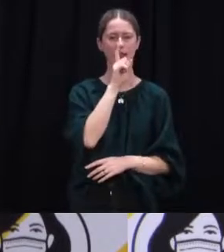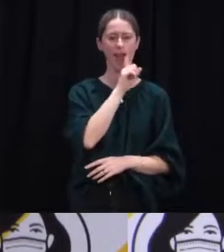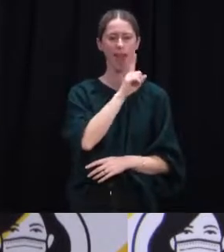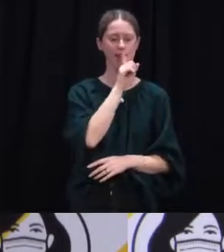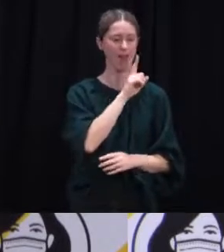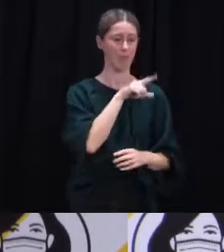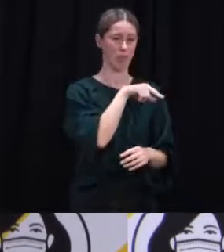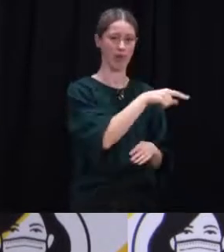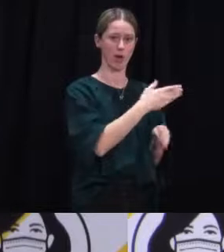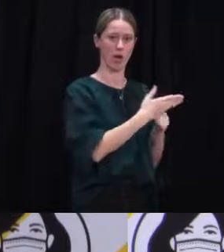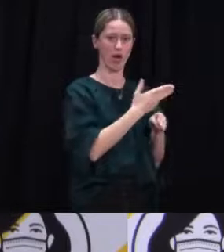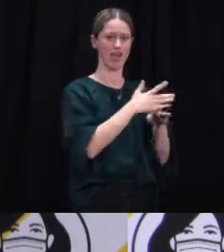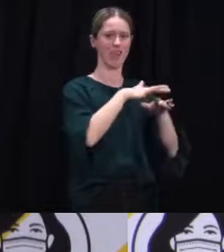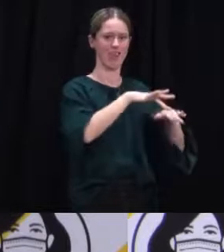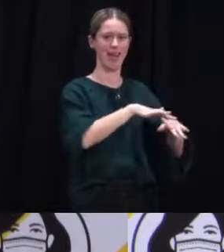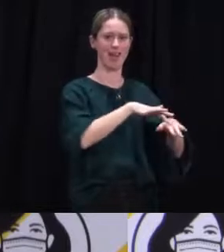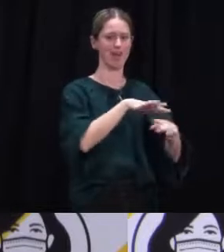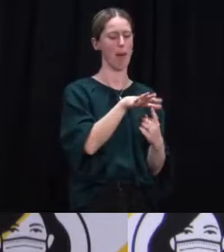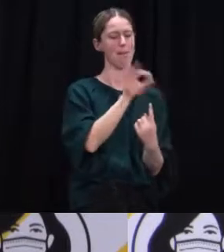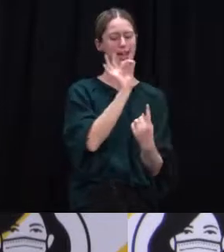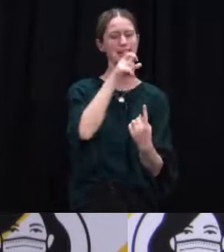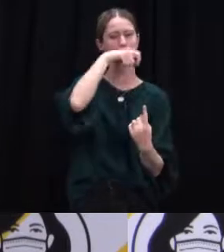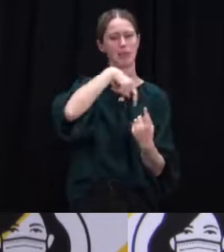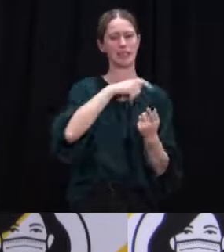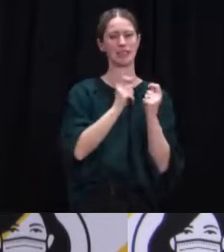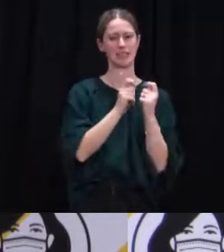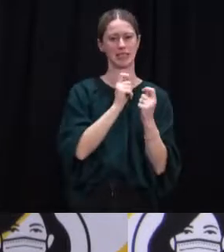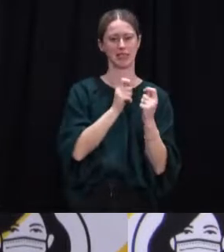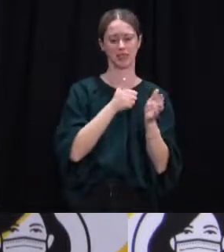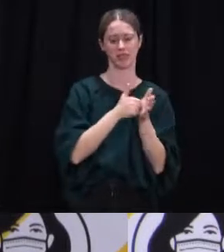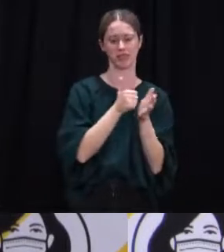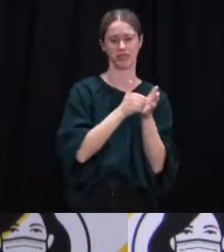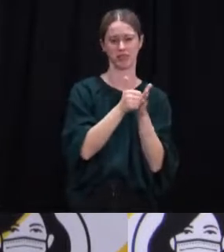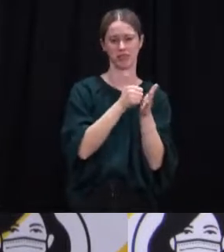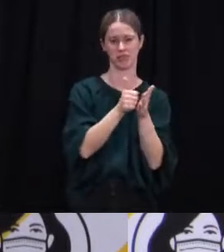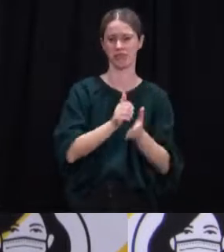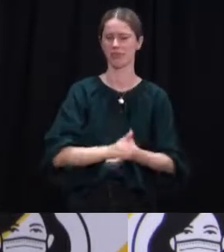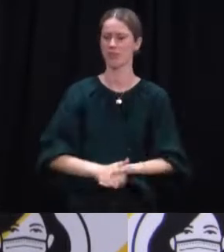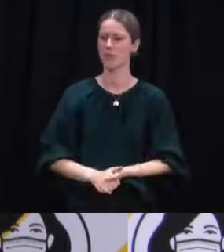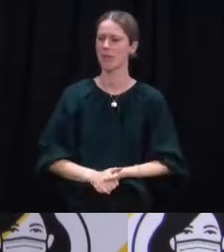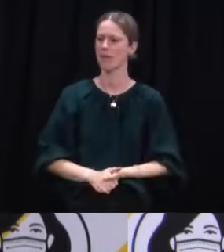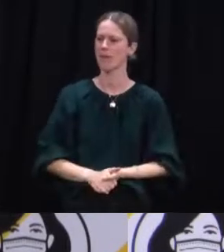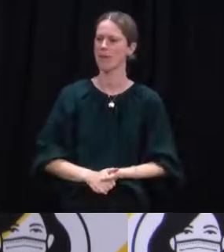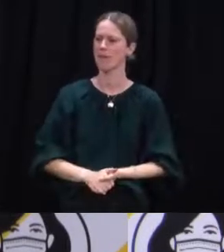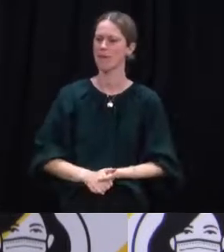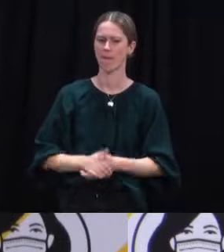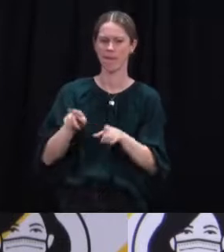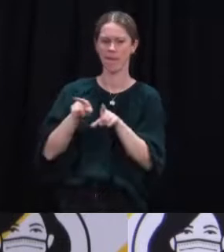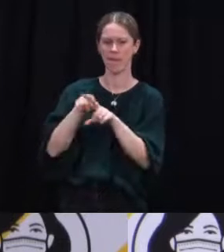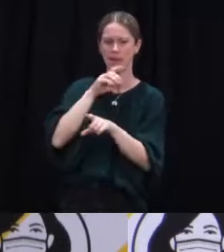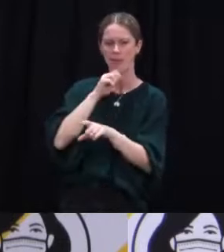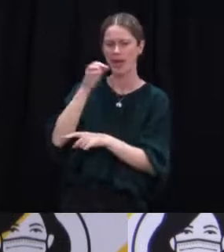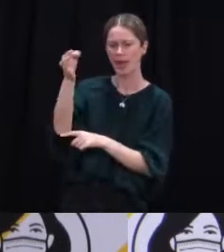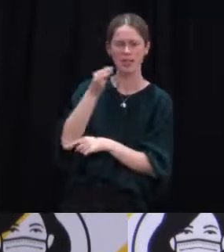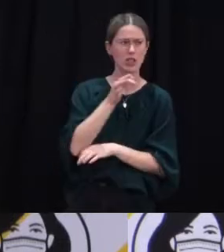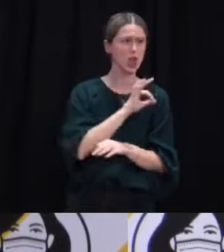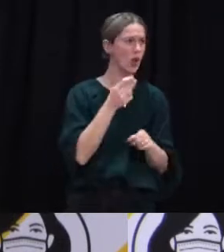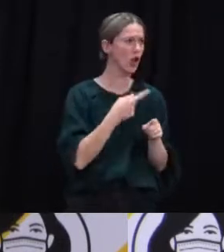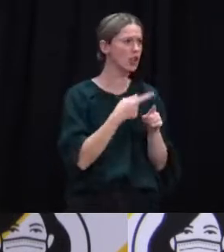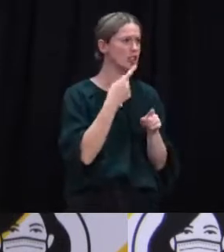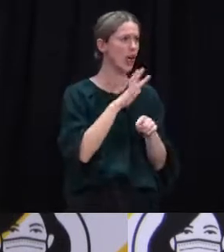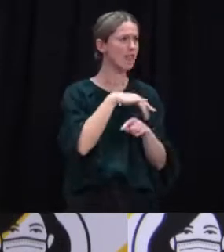a nose swab once a week. So about 400 plus people of those who are currently eligible and able to access it have opted in